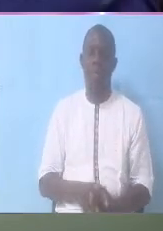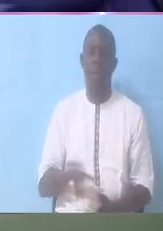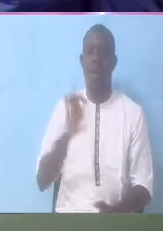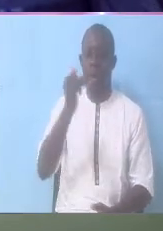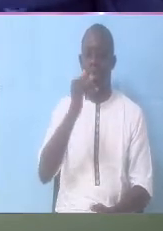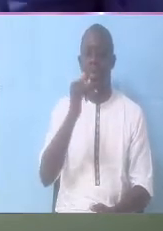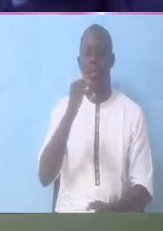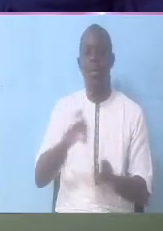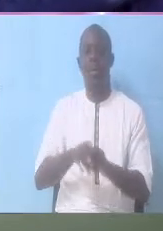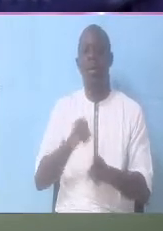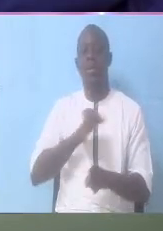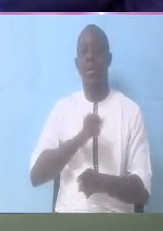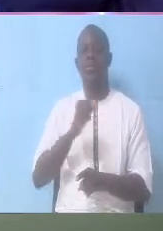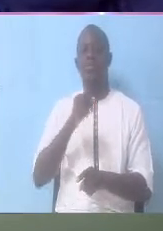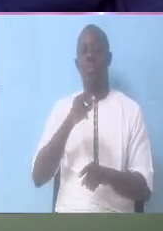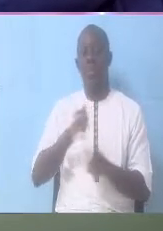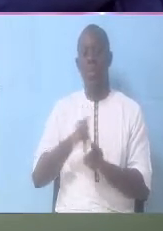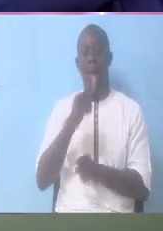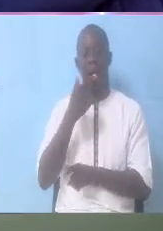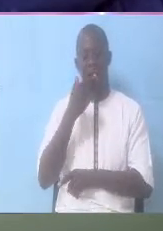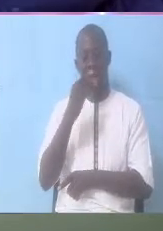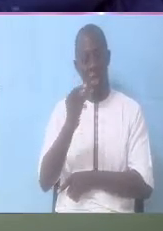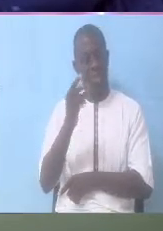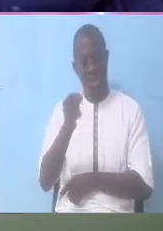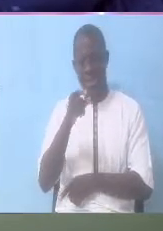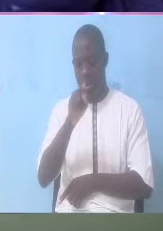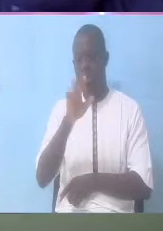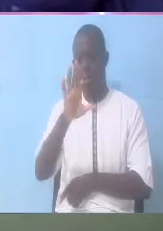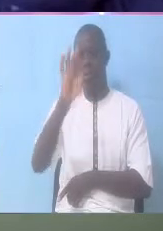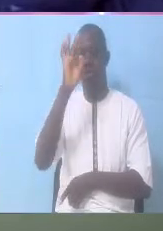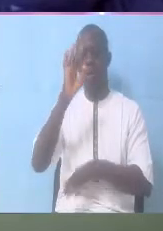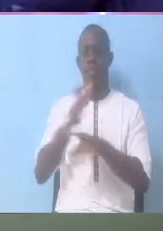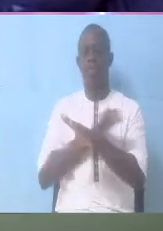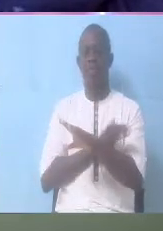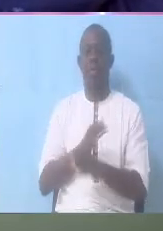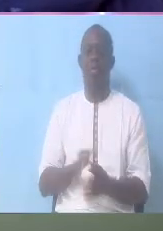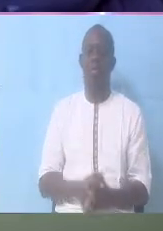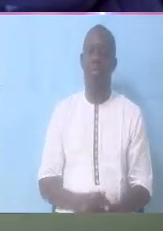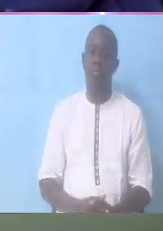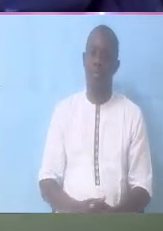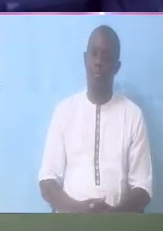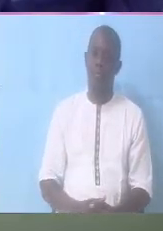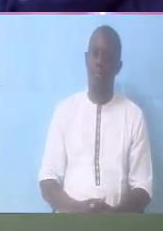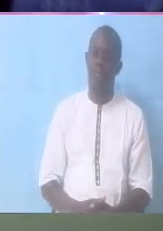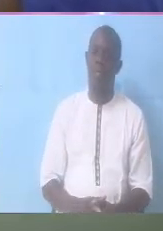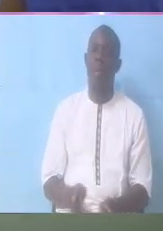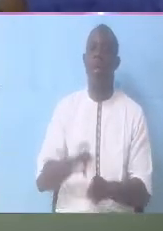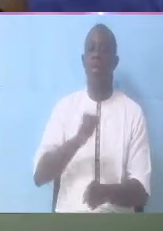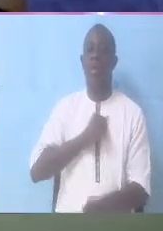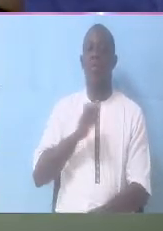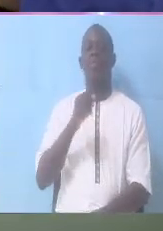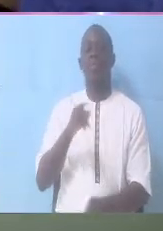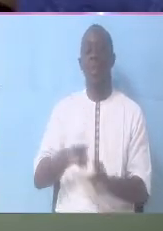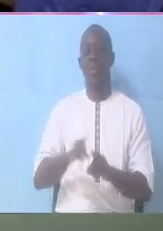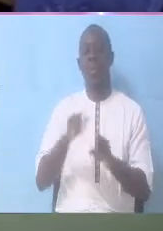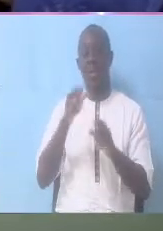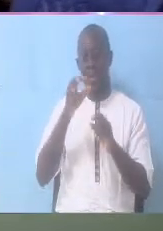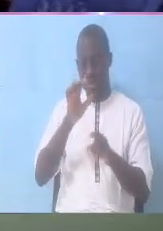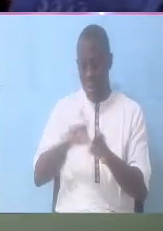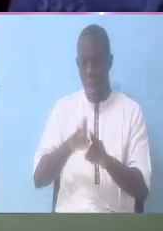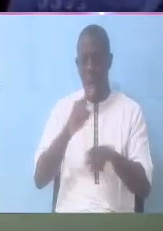Yes. He regretted the decision. Because, yeah, he realized they lied to him, yes. He regretted the